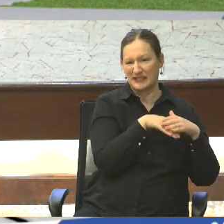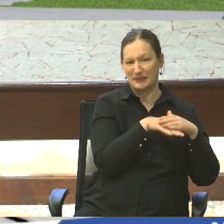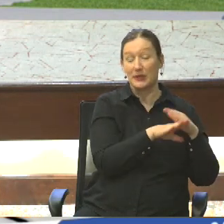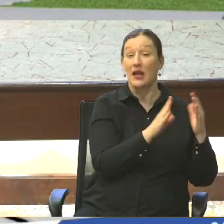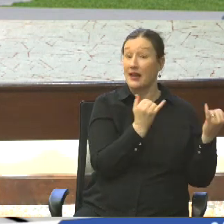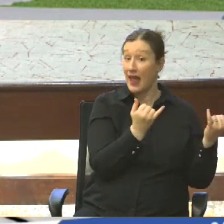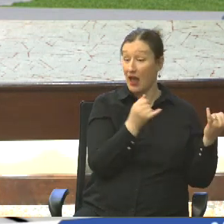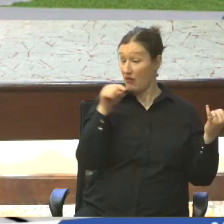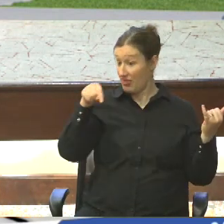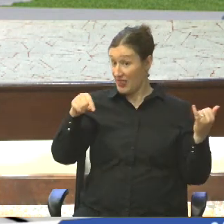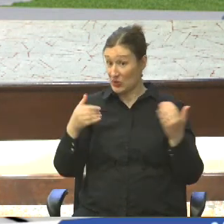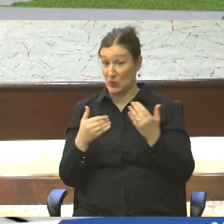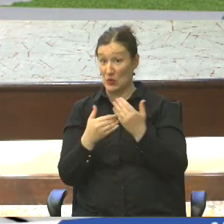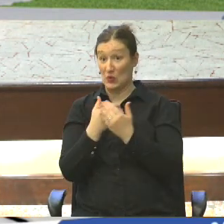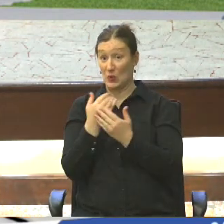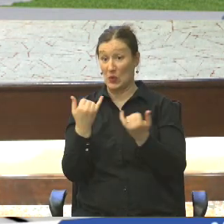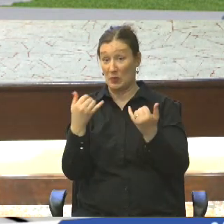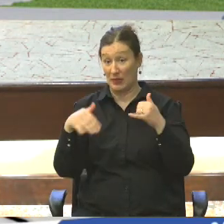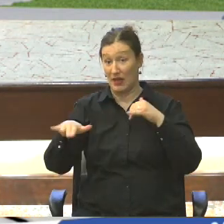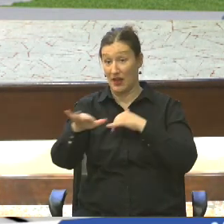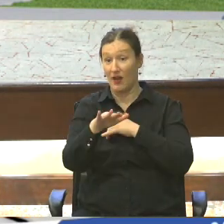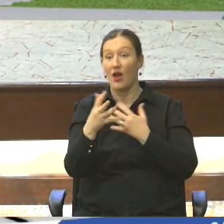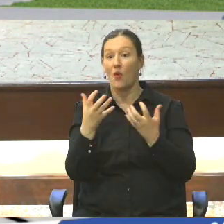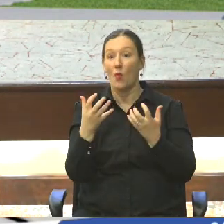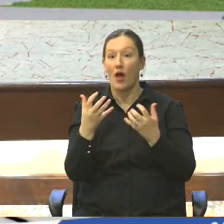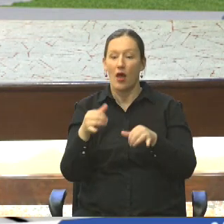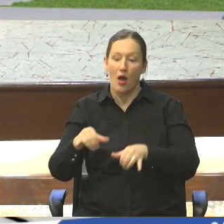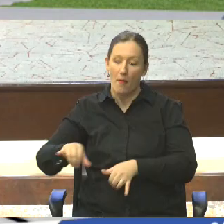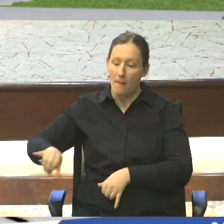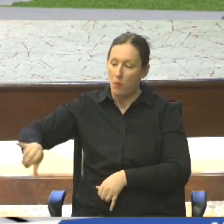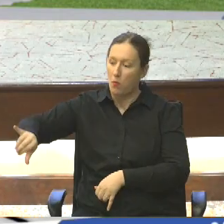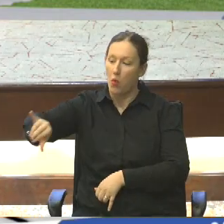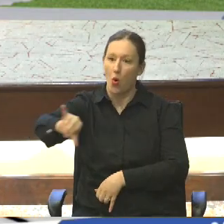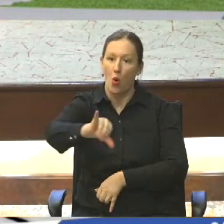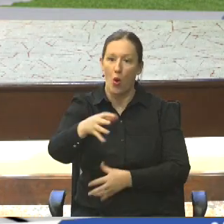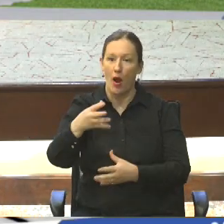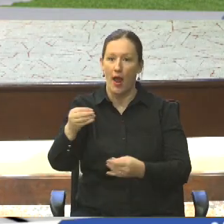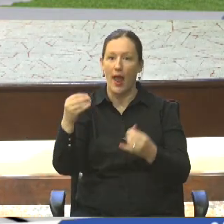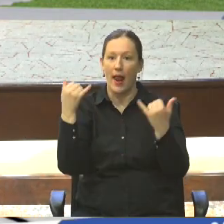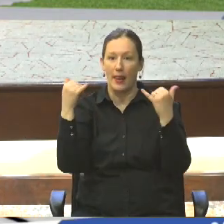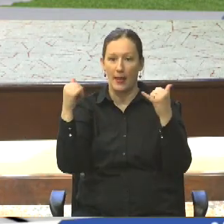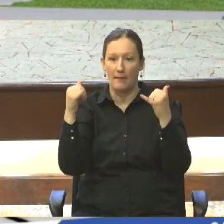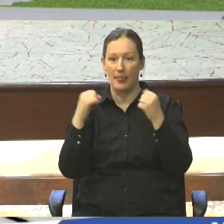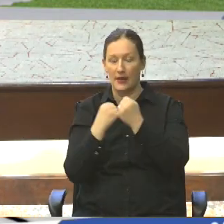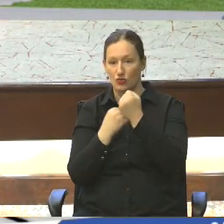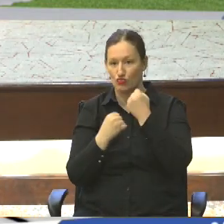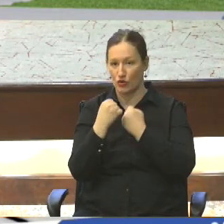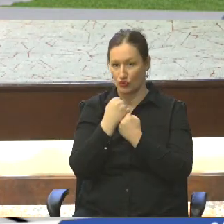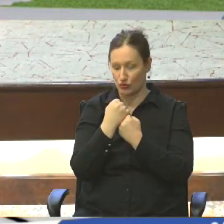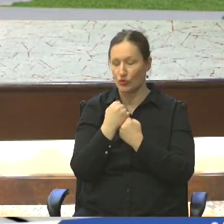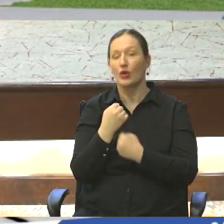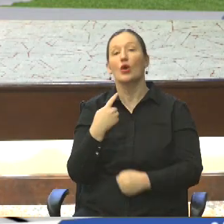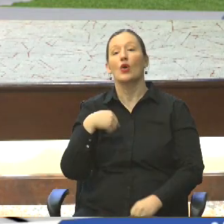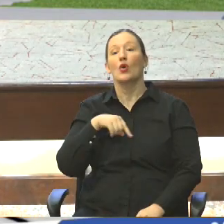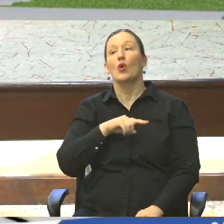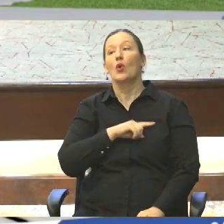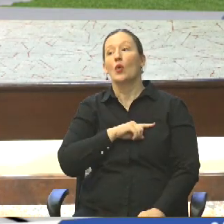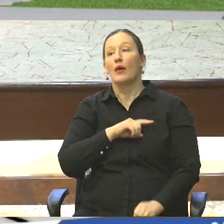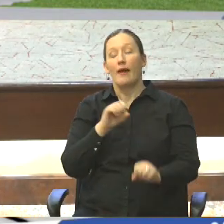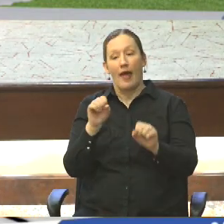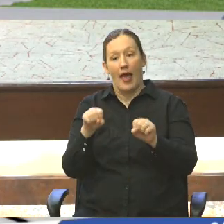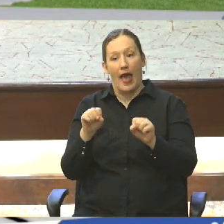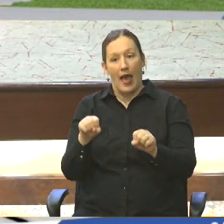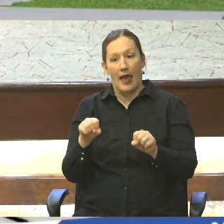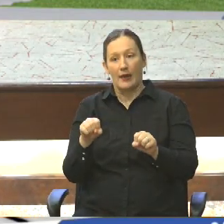what we're proposing here with this playground is a pour-in-place structure. And we've we've just been able to really come in with sort